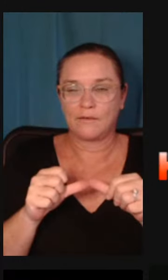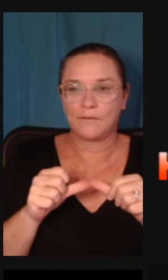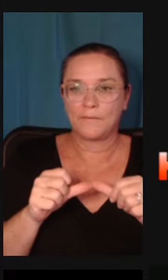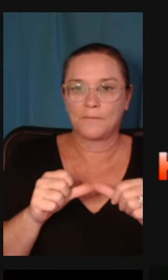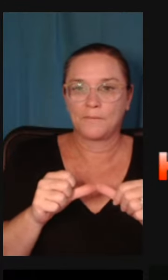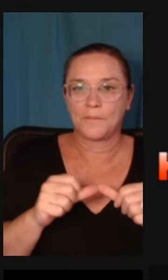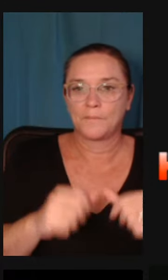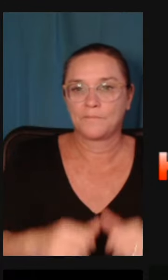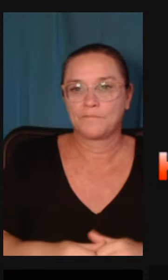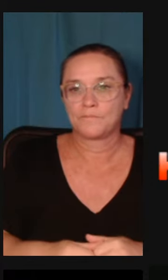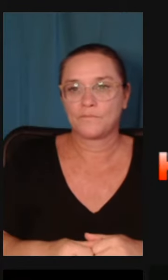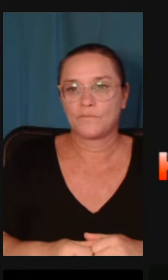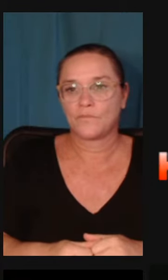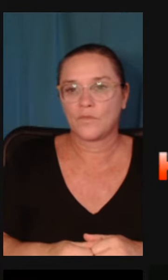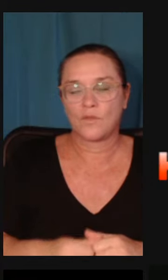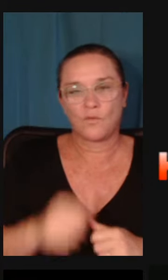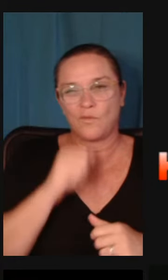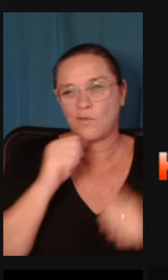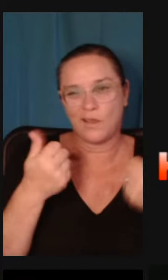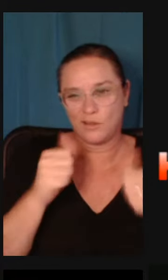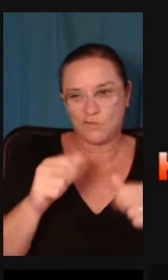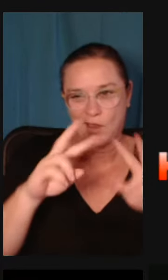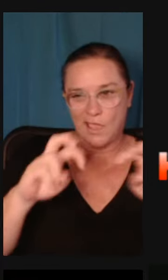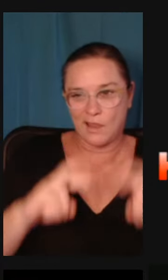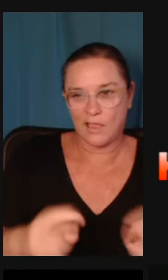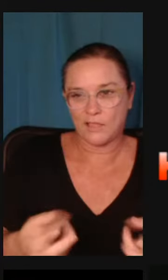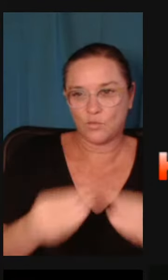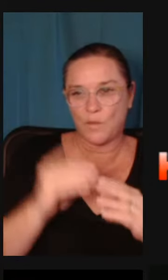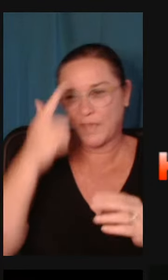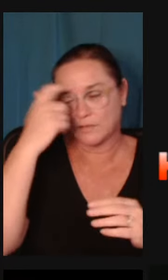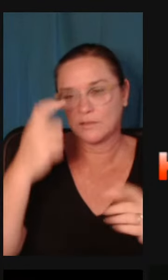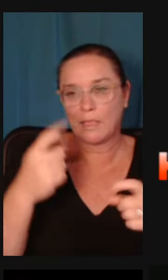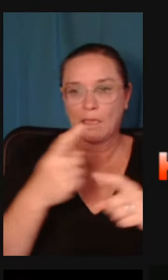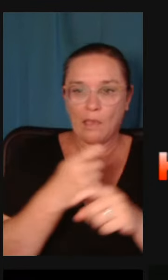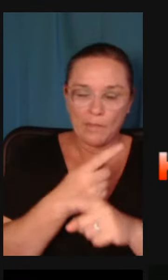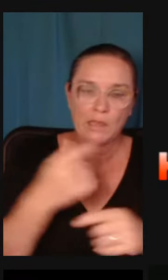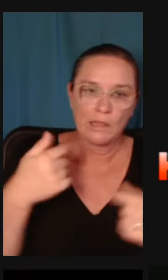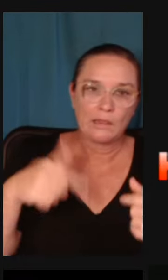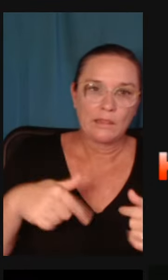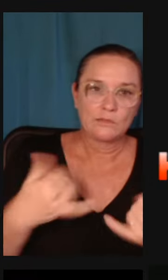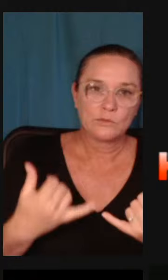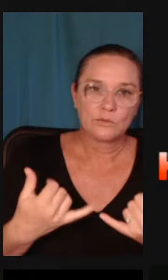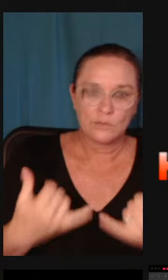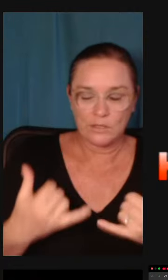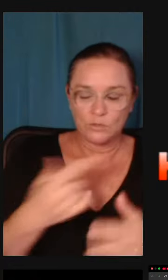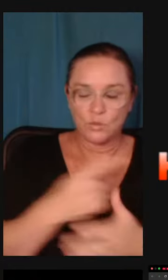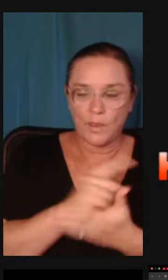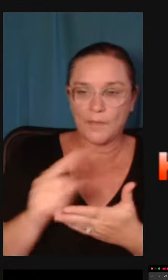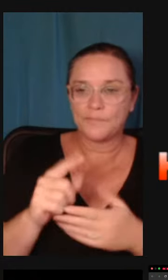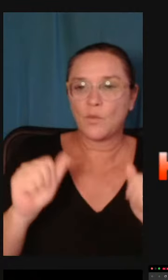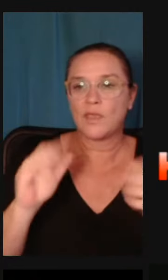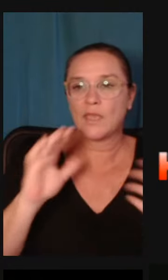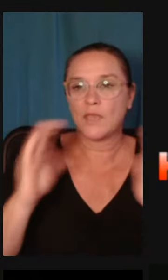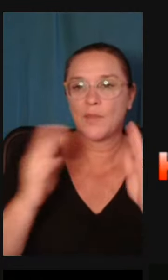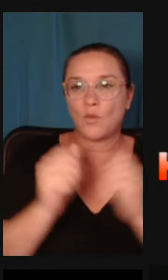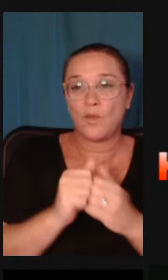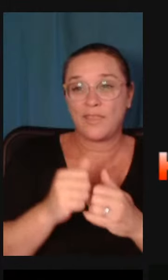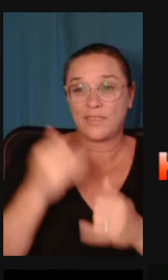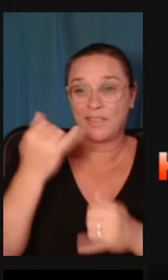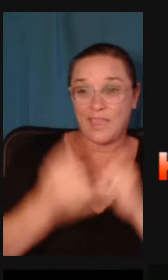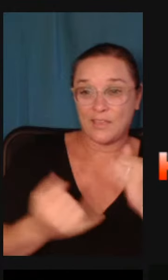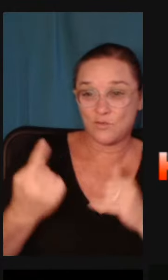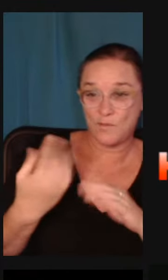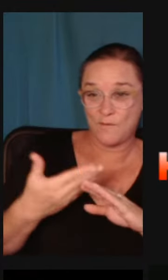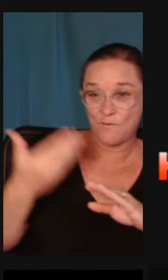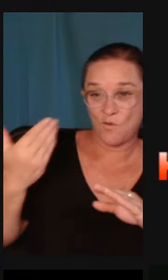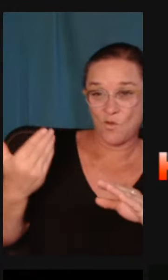So we won't try to analyze anything beyond that, as it's a little complicated here this week. But we can compare it to the previous snapshot there,